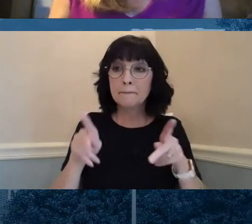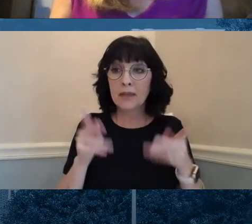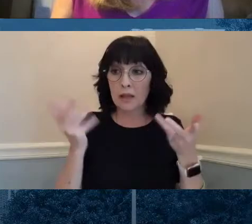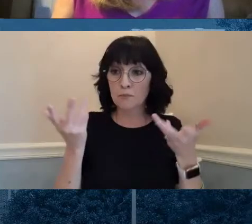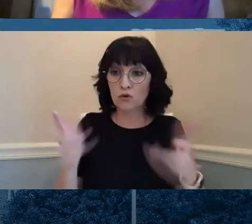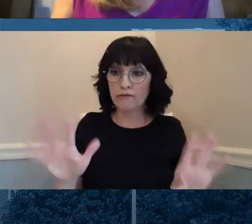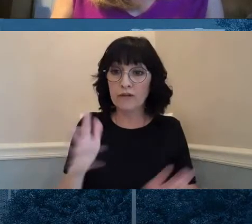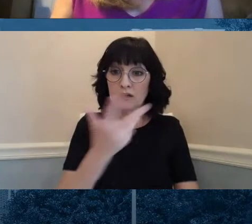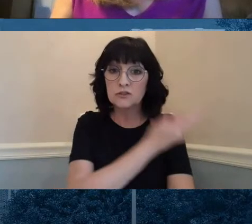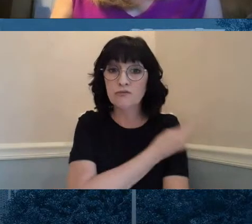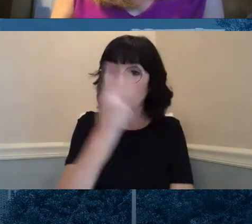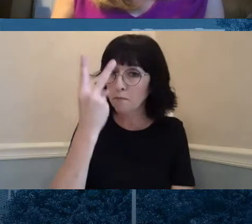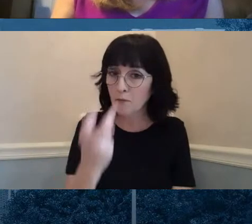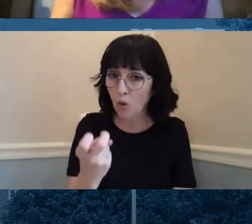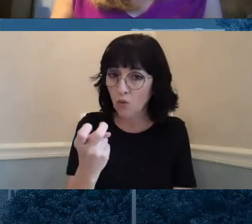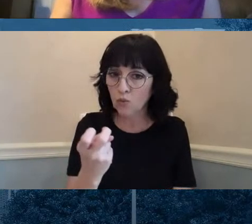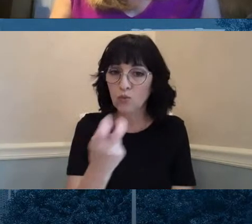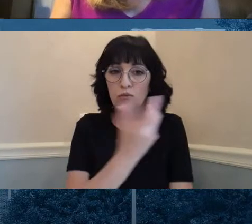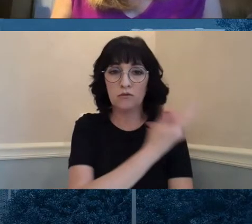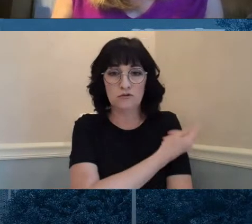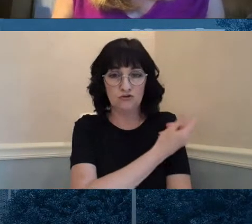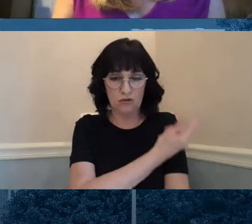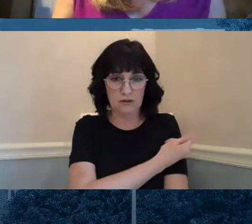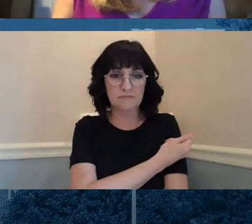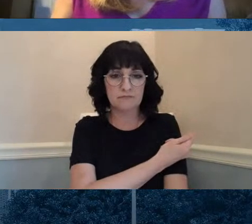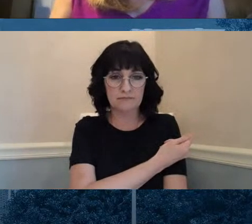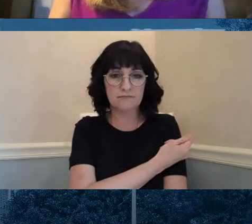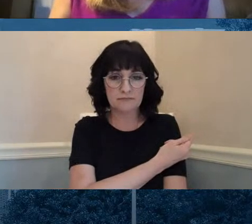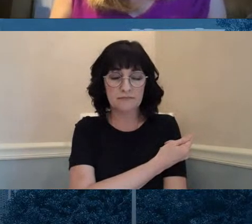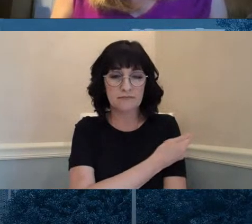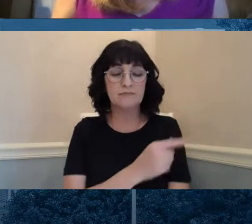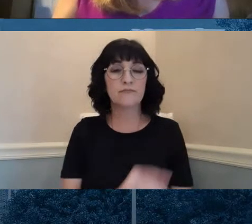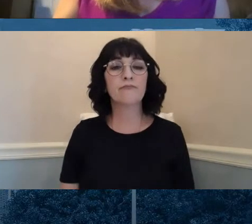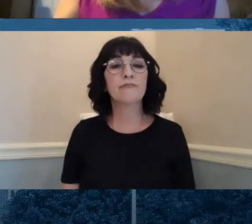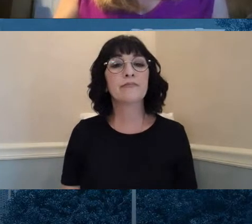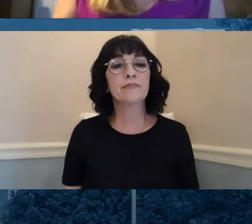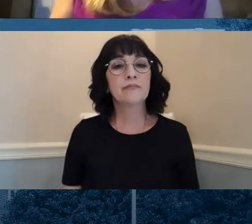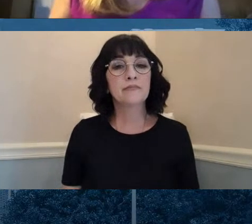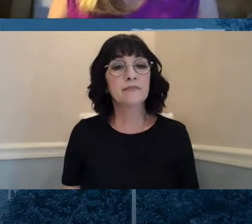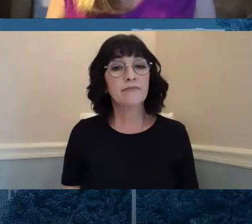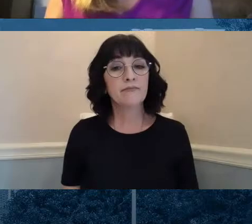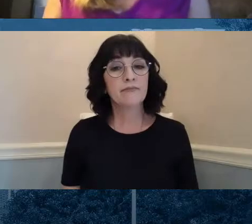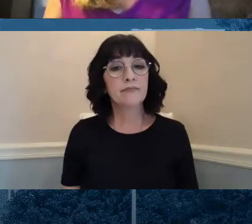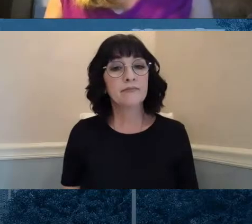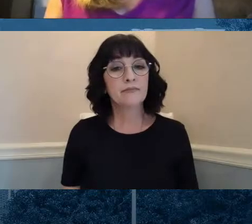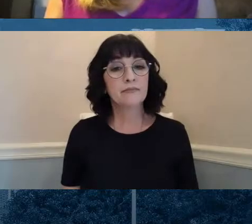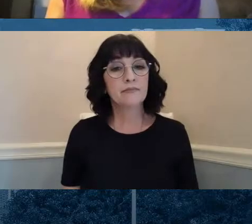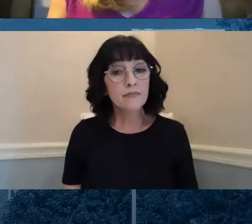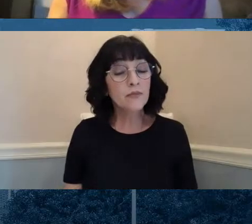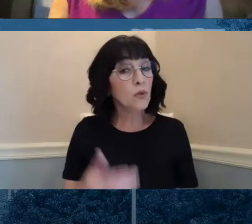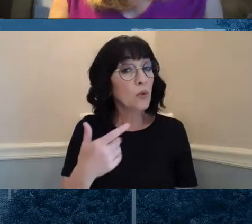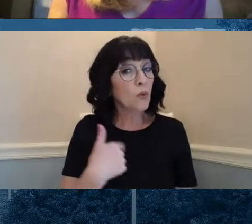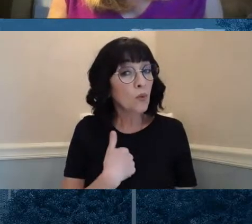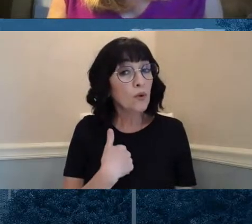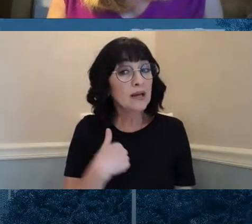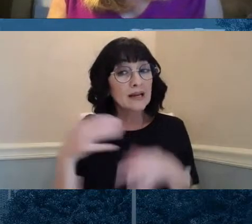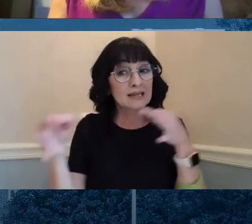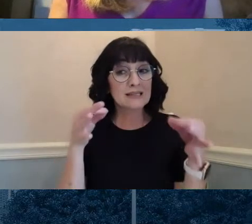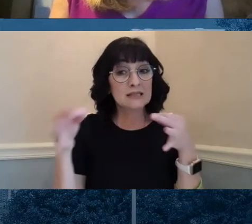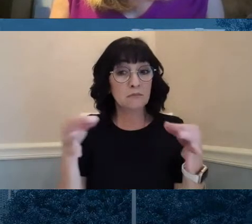small groups of people who are both vaccinated and unvaccinated. But when we say almost all